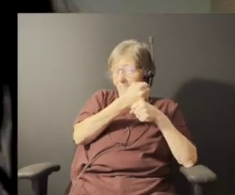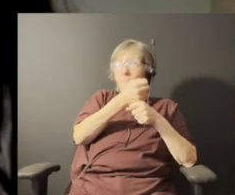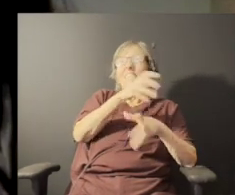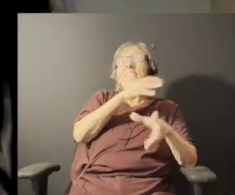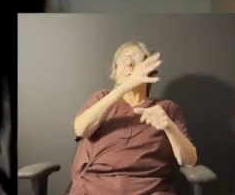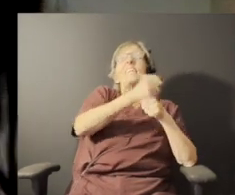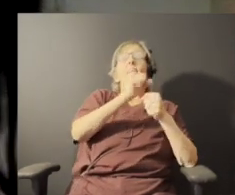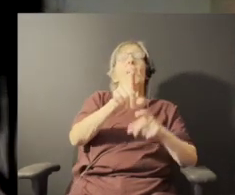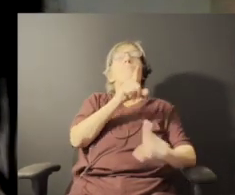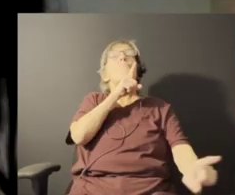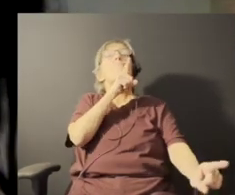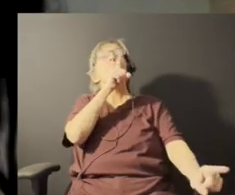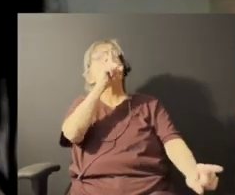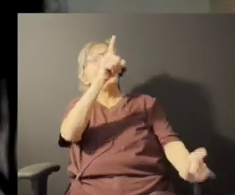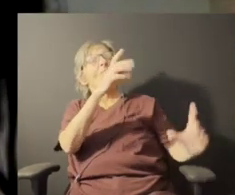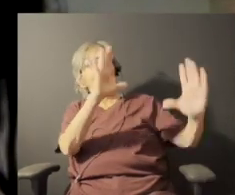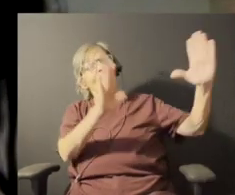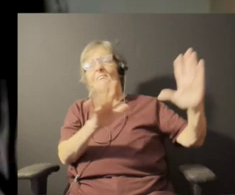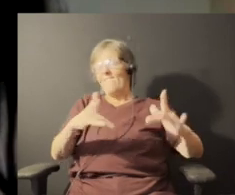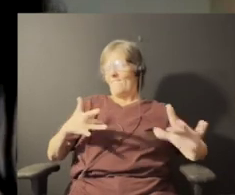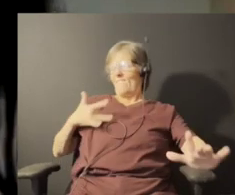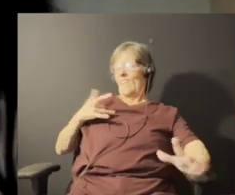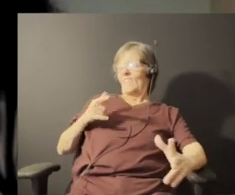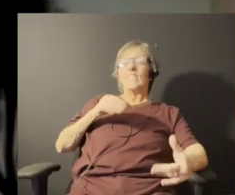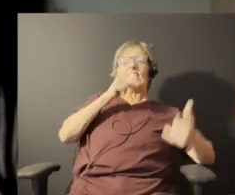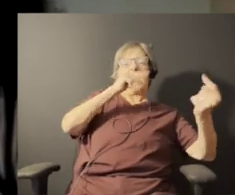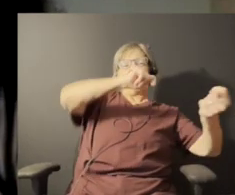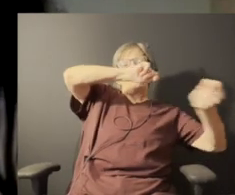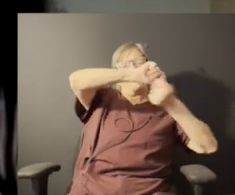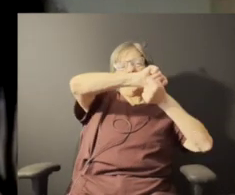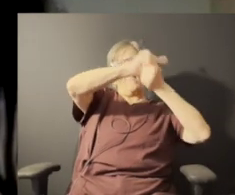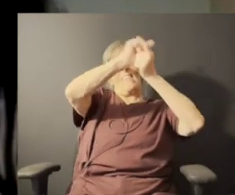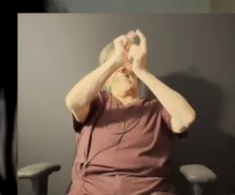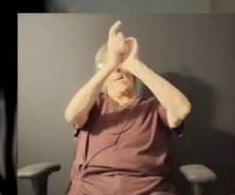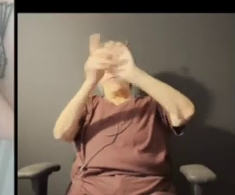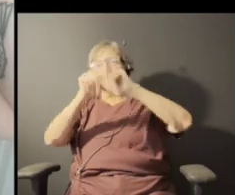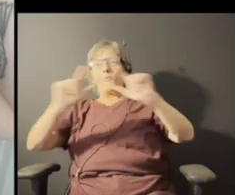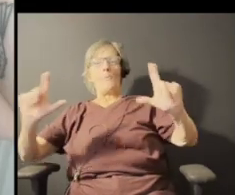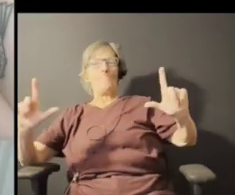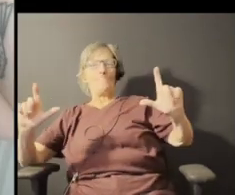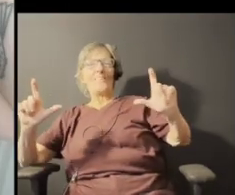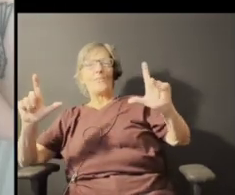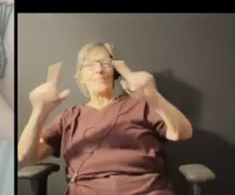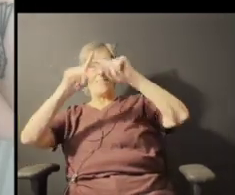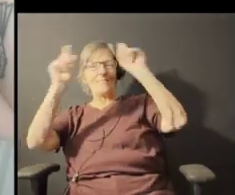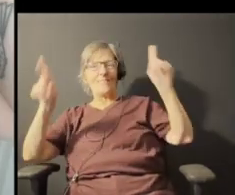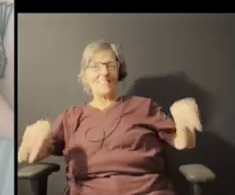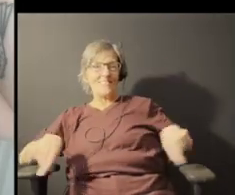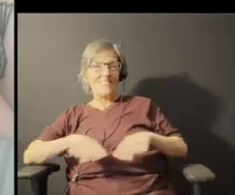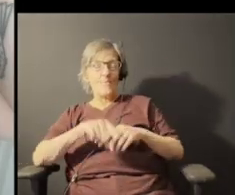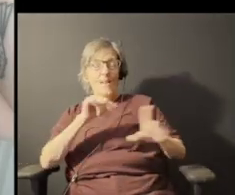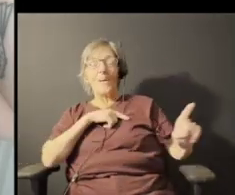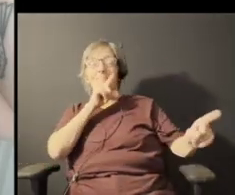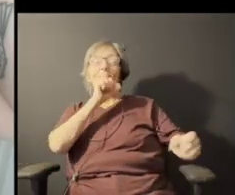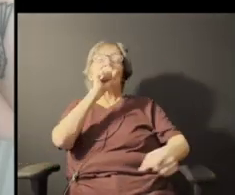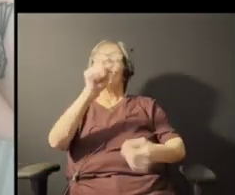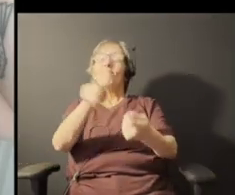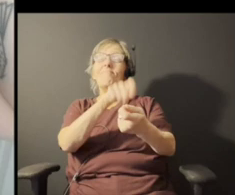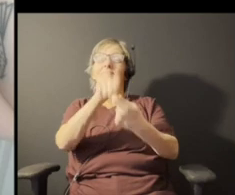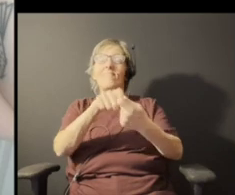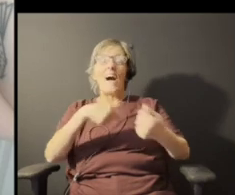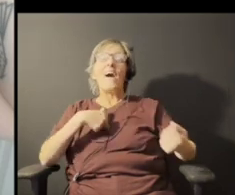you don't get that kind of genuine feel. It translates through the photos. Exactly. You know? And I will say